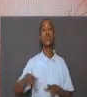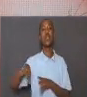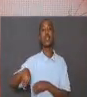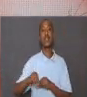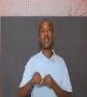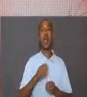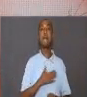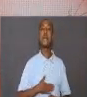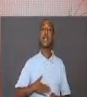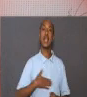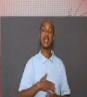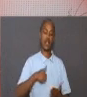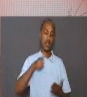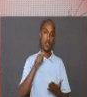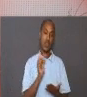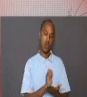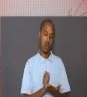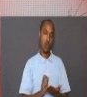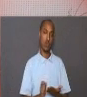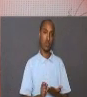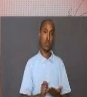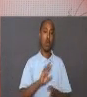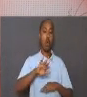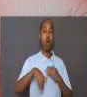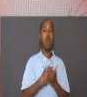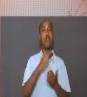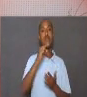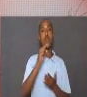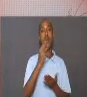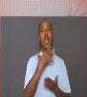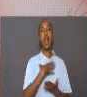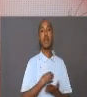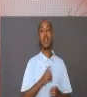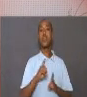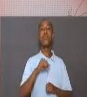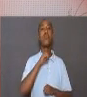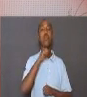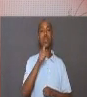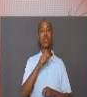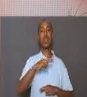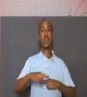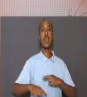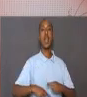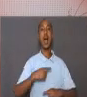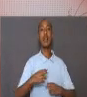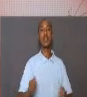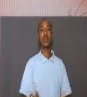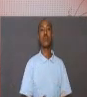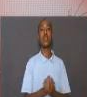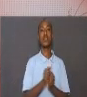Students, please note that there are a few elements that do not react with